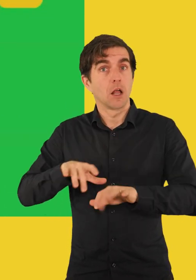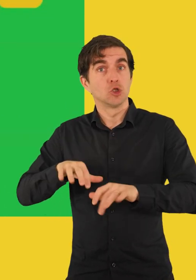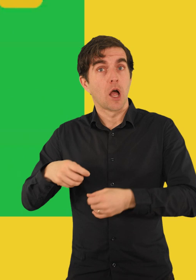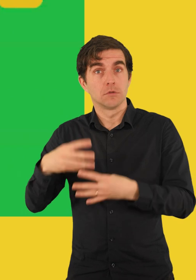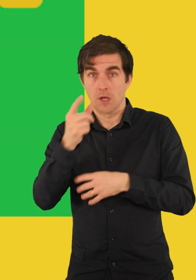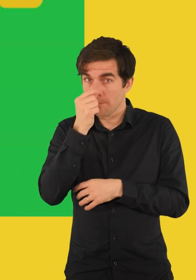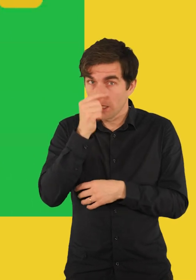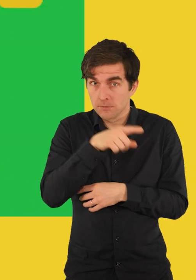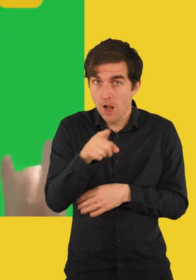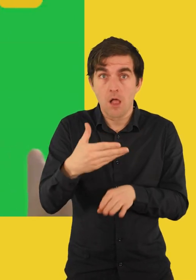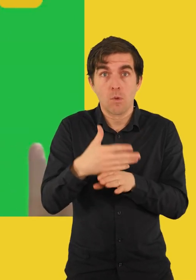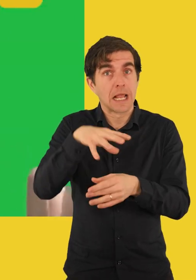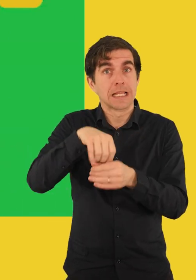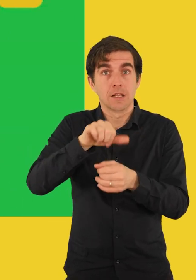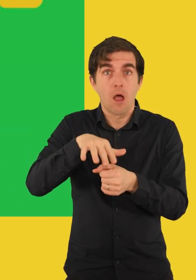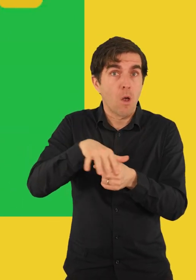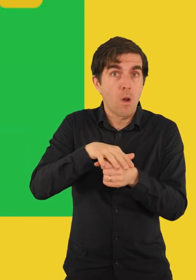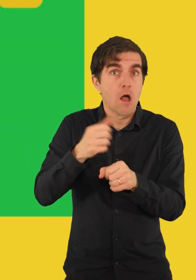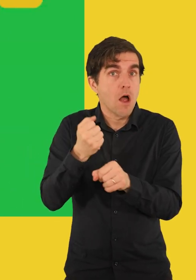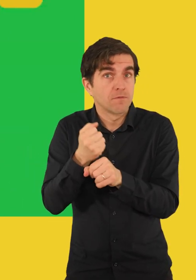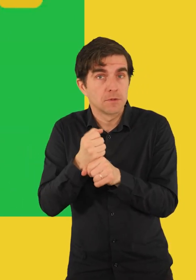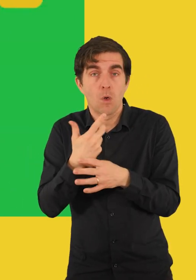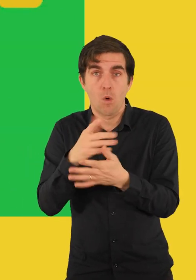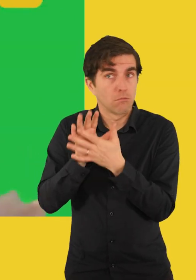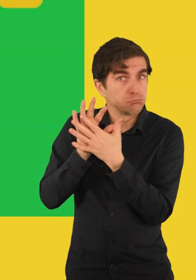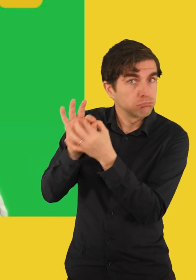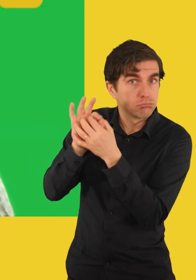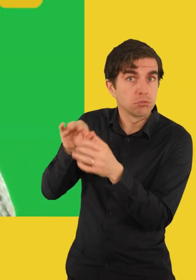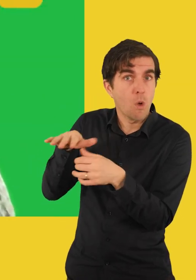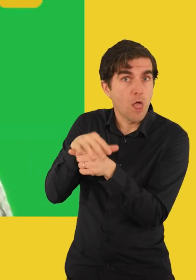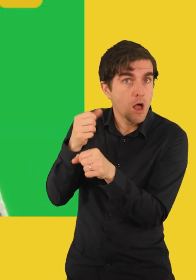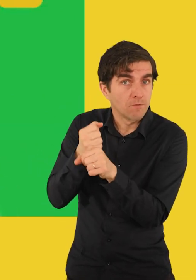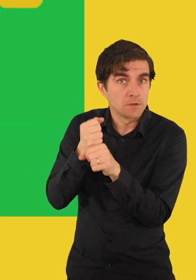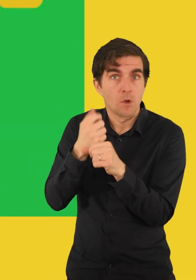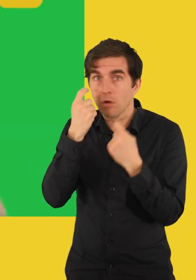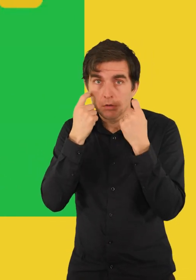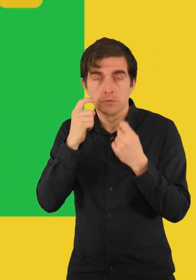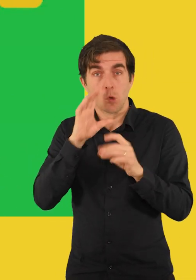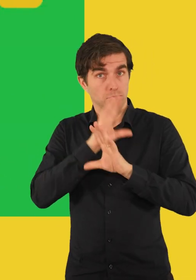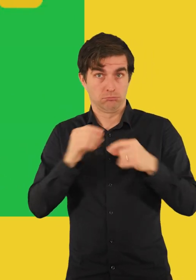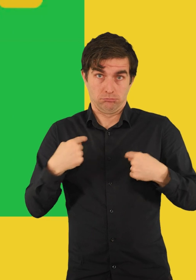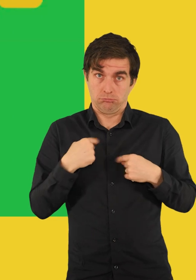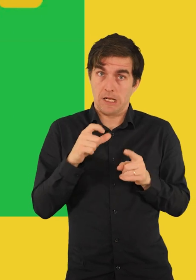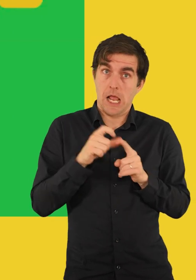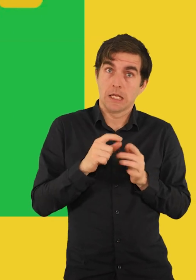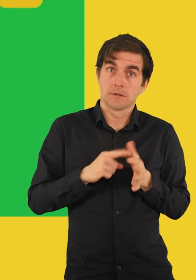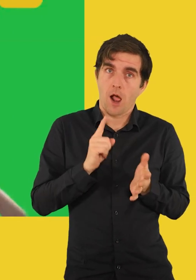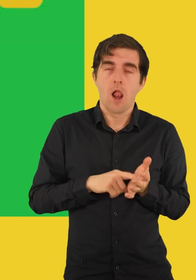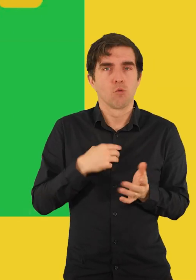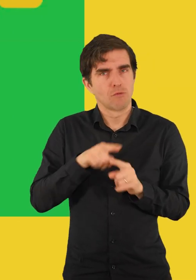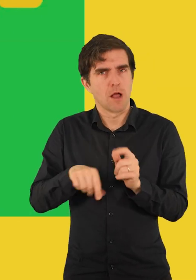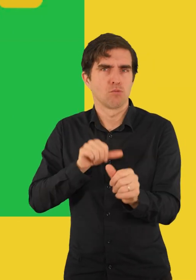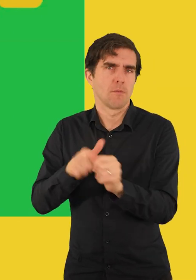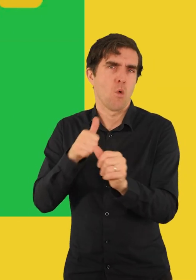chat that may be in local governments or working with local governments, considering working with this idea, we are, as DEAL, trying